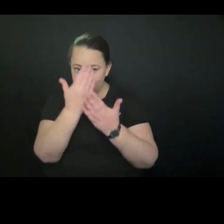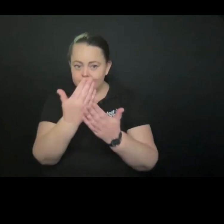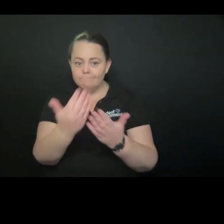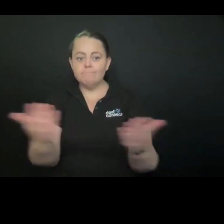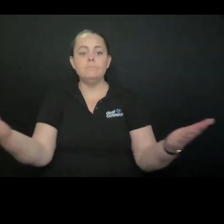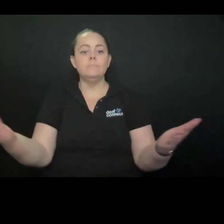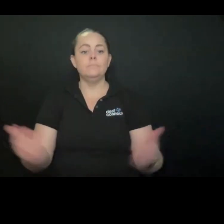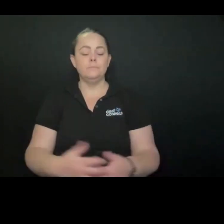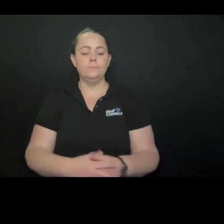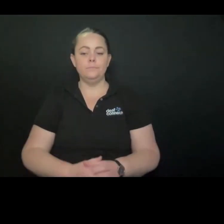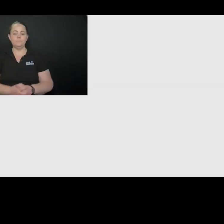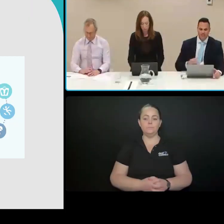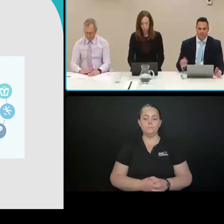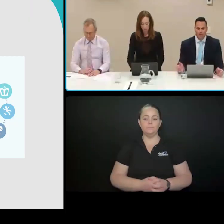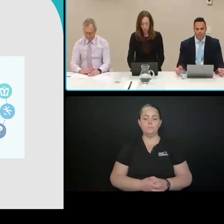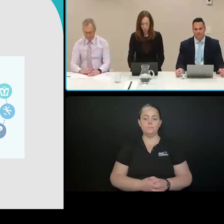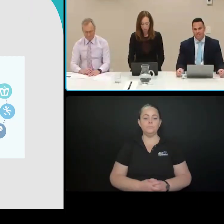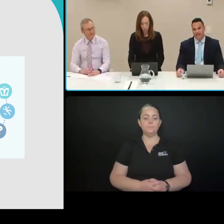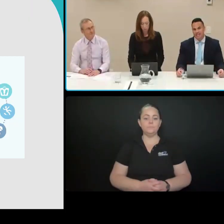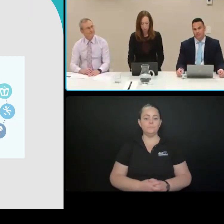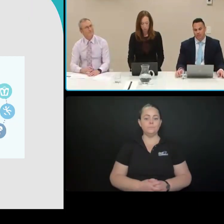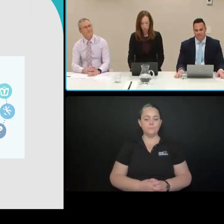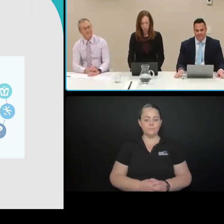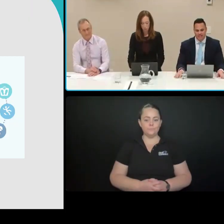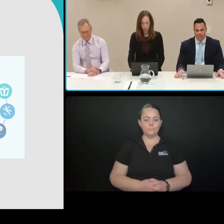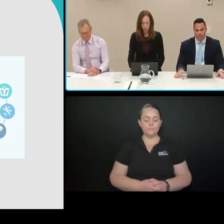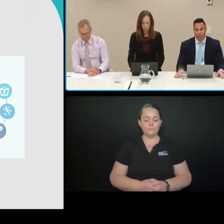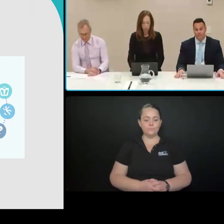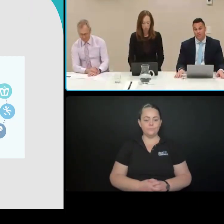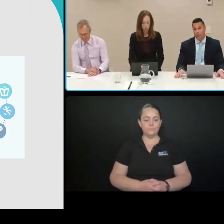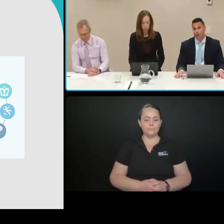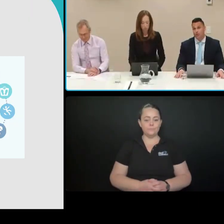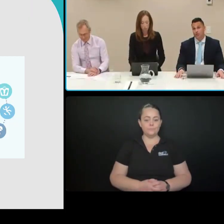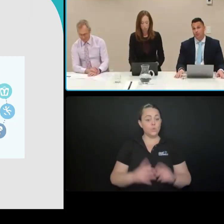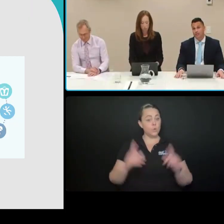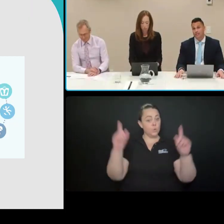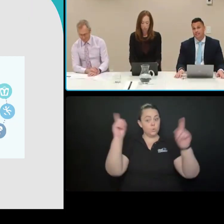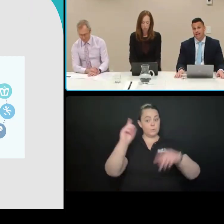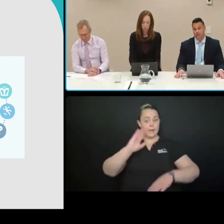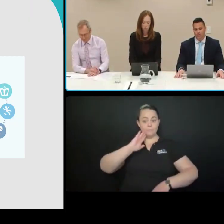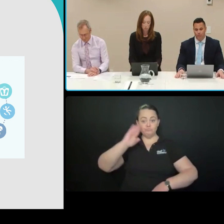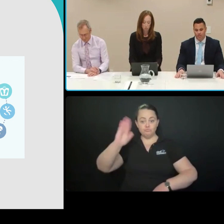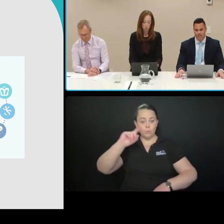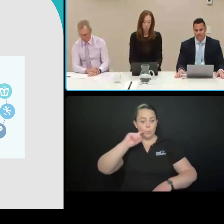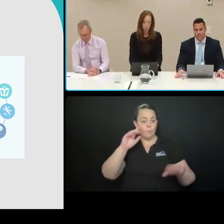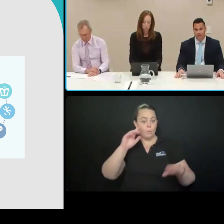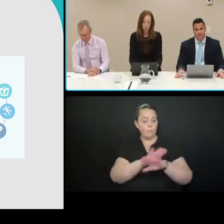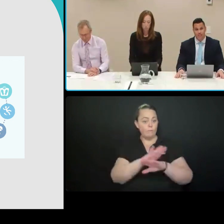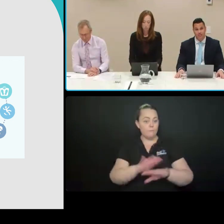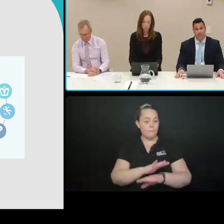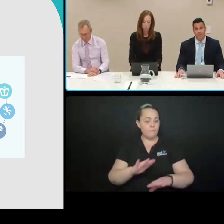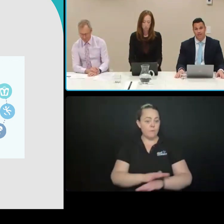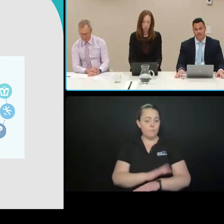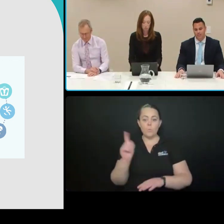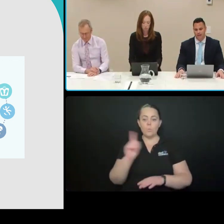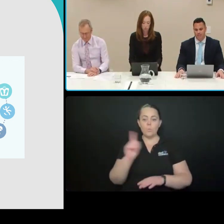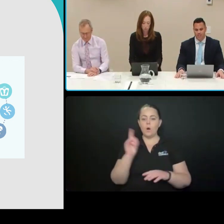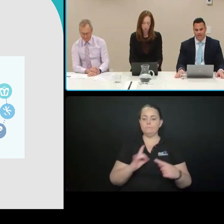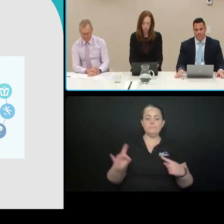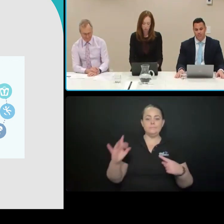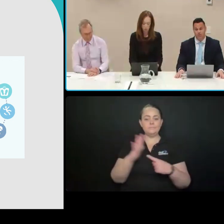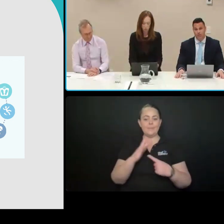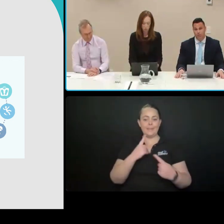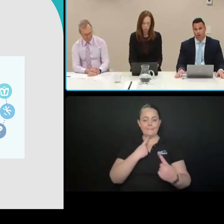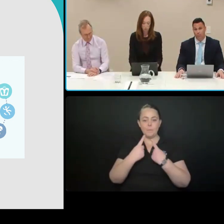today. So, in terms of today's presentation, what we did want to do is take you through the key information about the